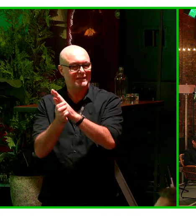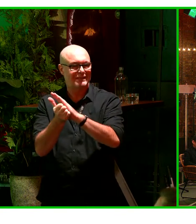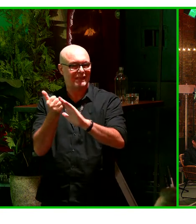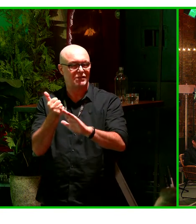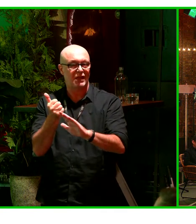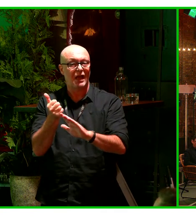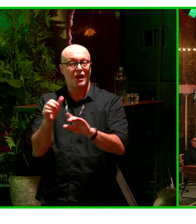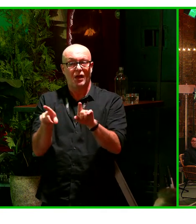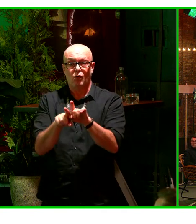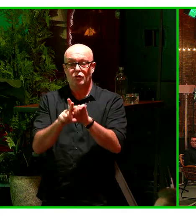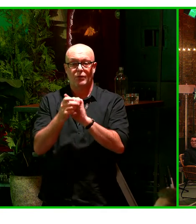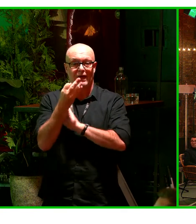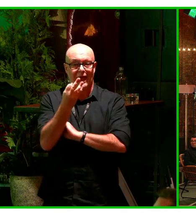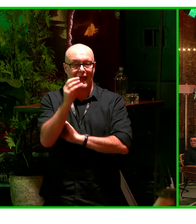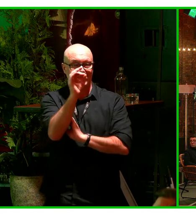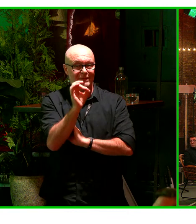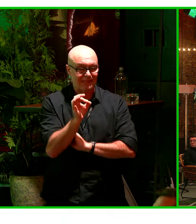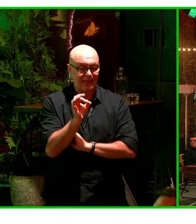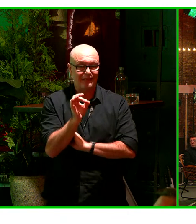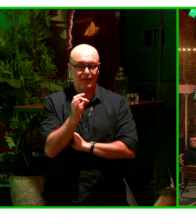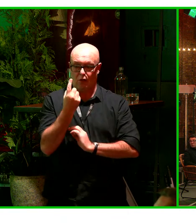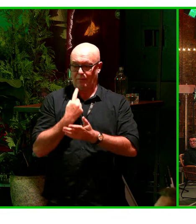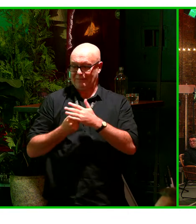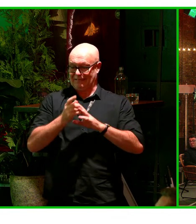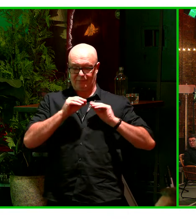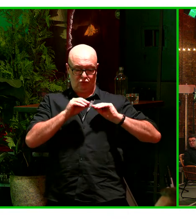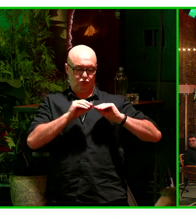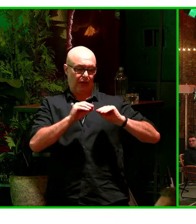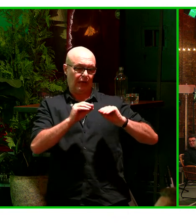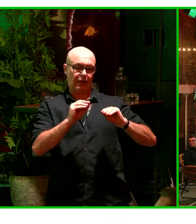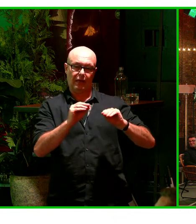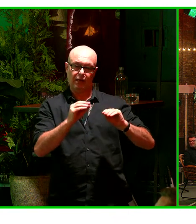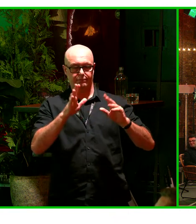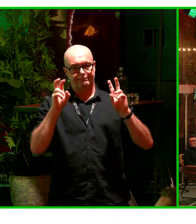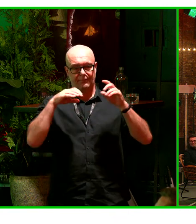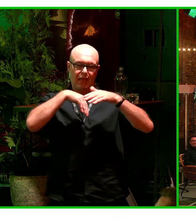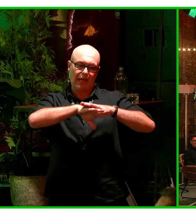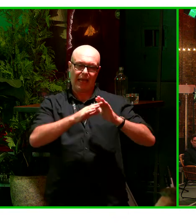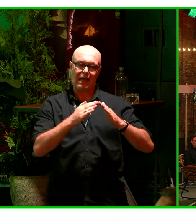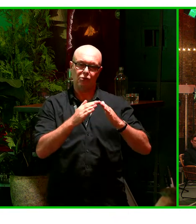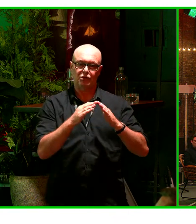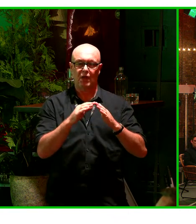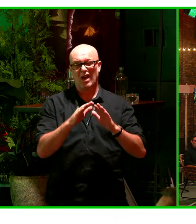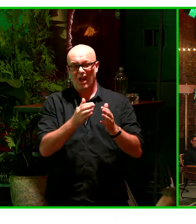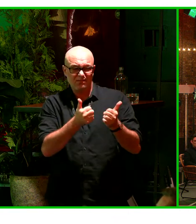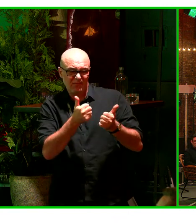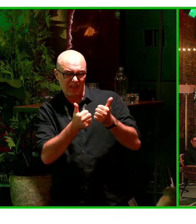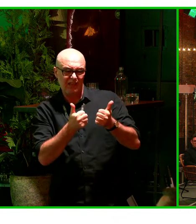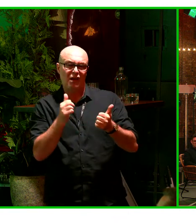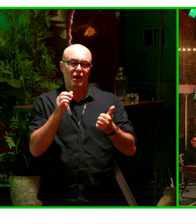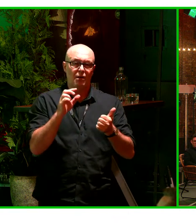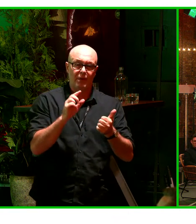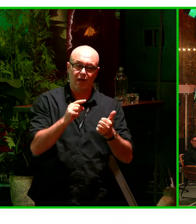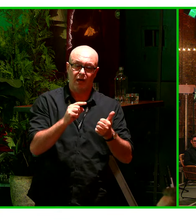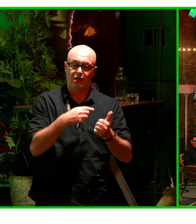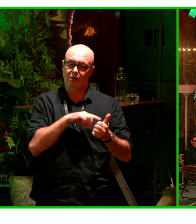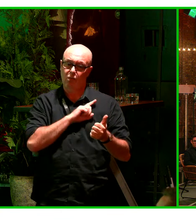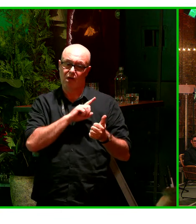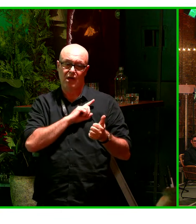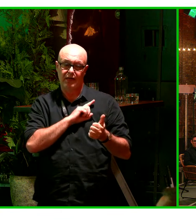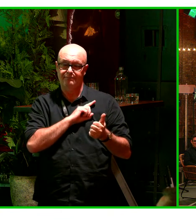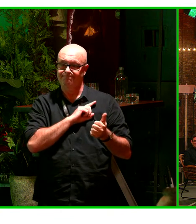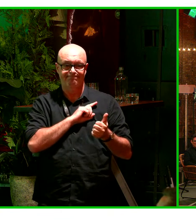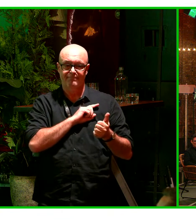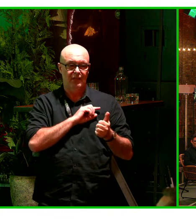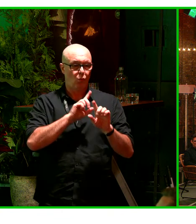them were delivering in-house training, which is not a bad thing, but two-thirds of that because they couldn't find the skills provision